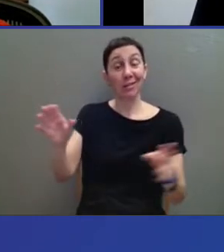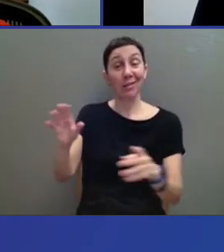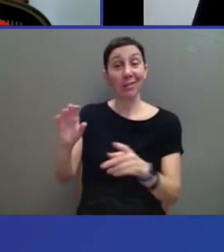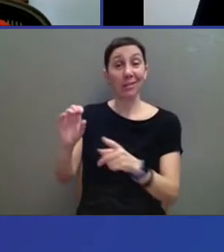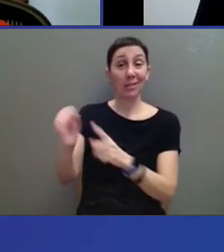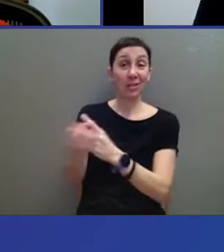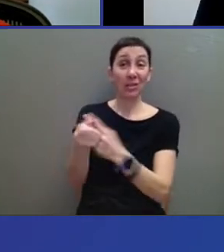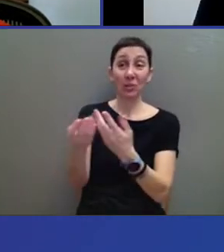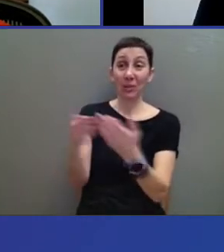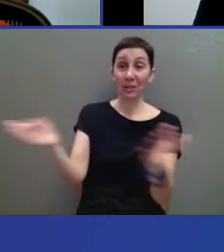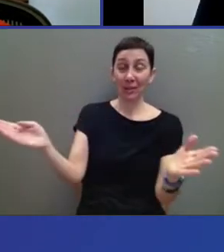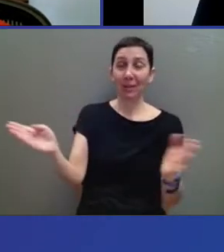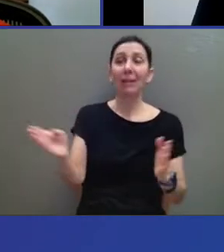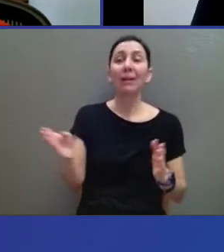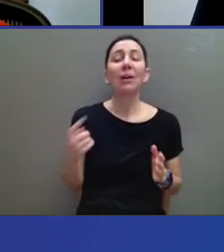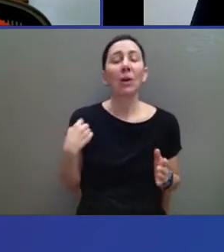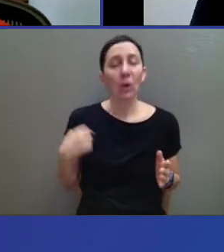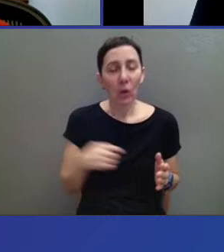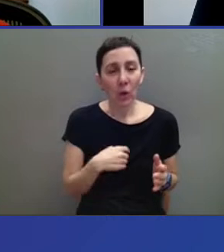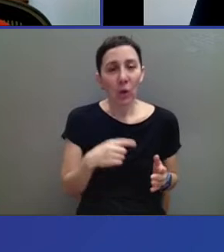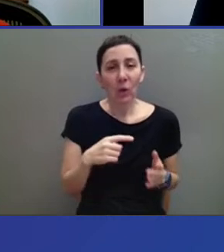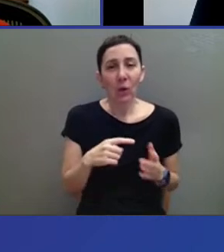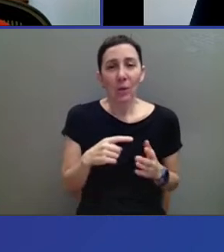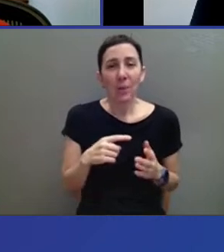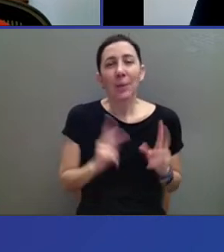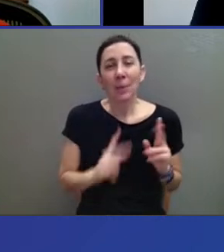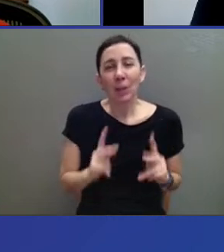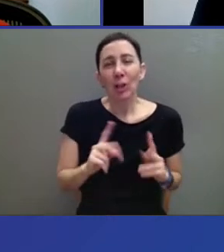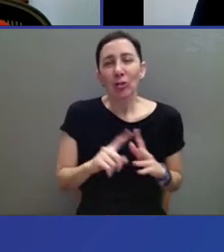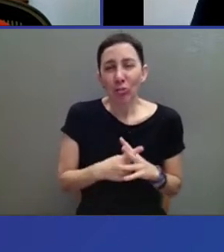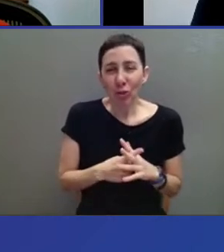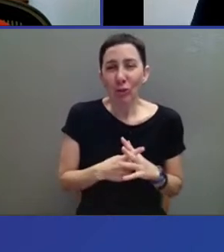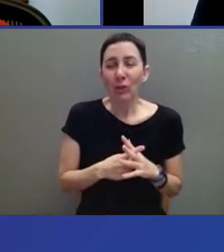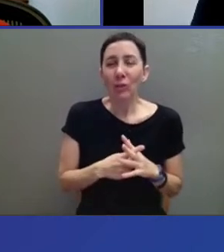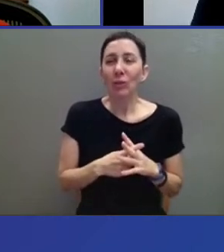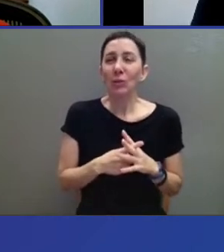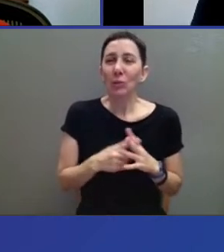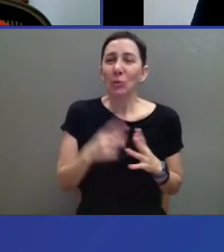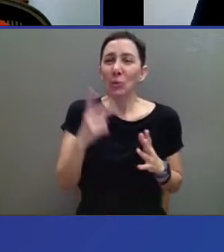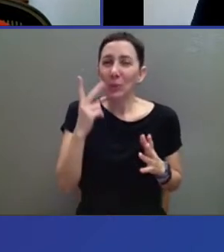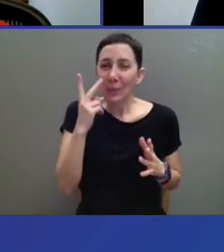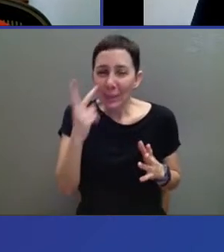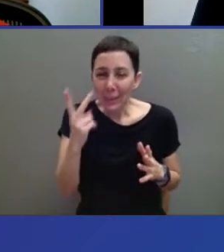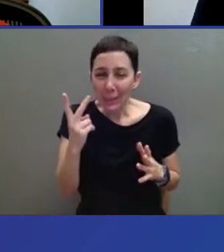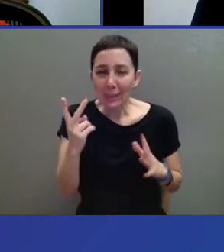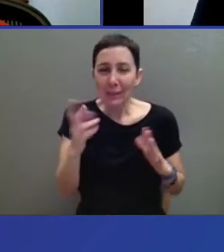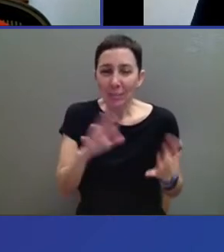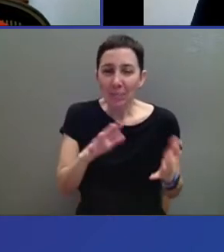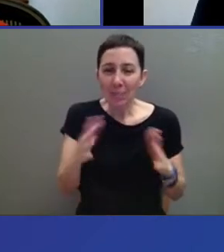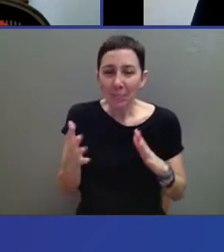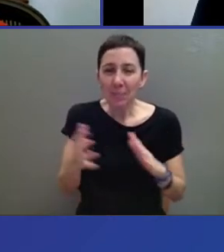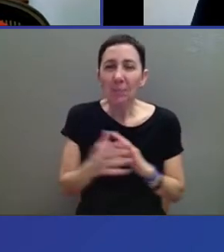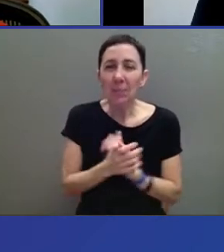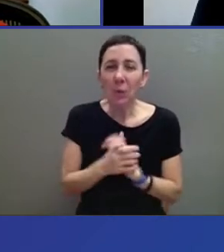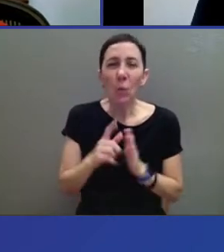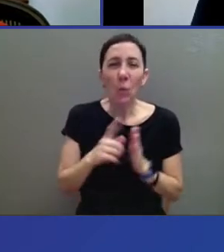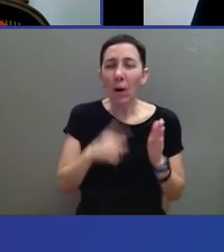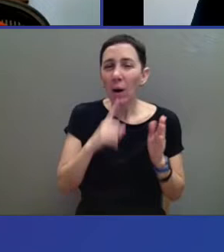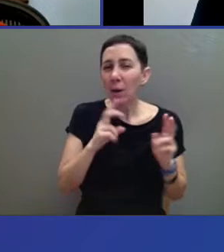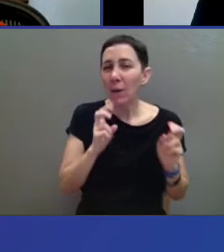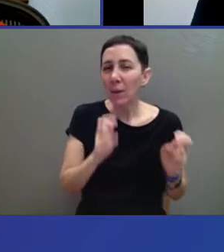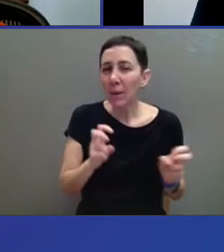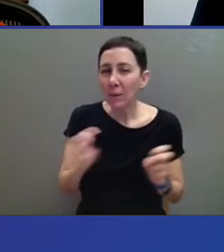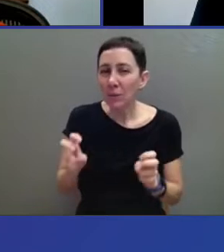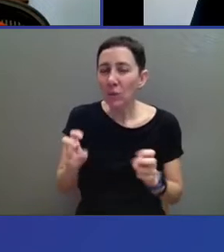philanthropic community, folks are starting to kind of take their lanes around what are the issues that they are